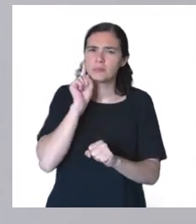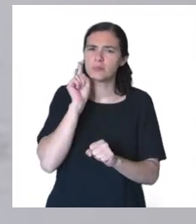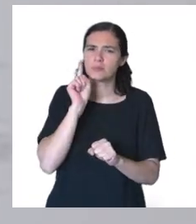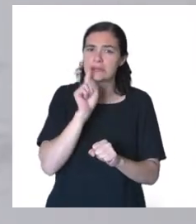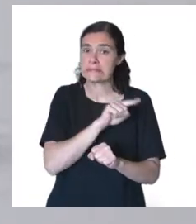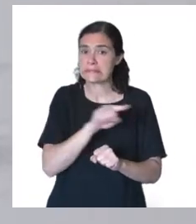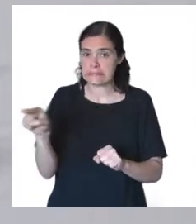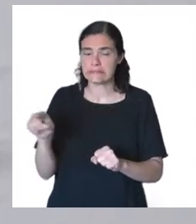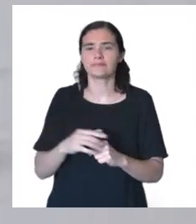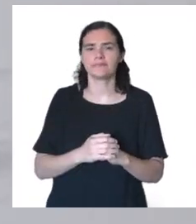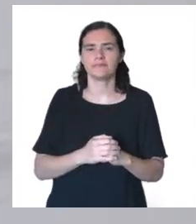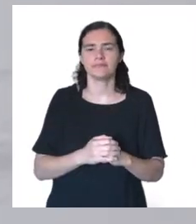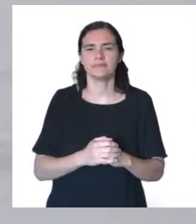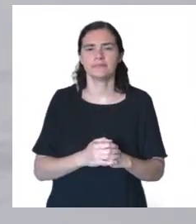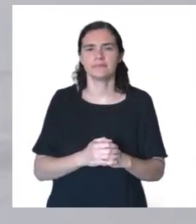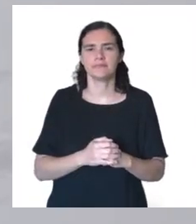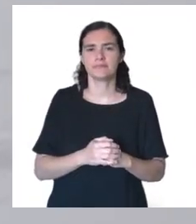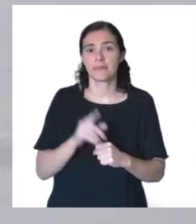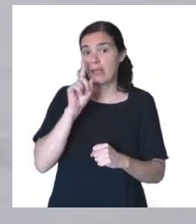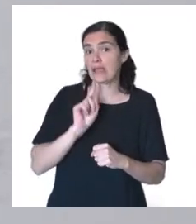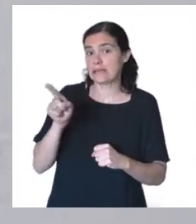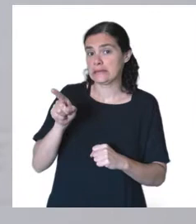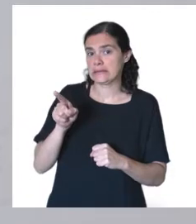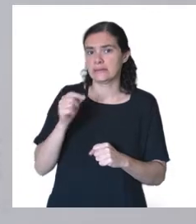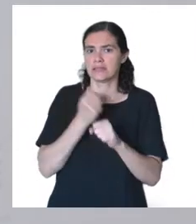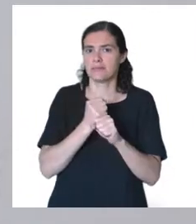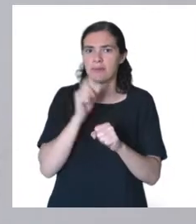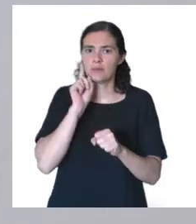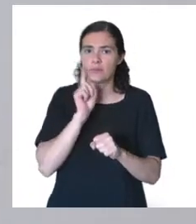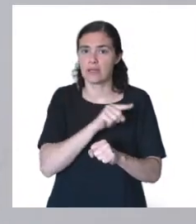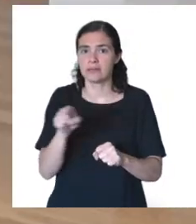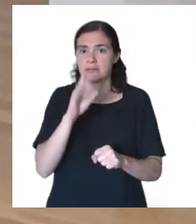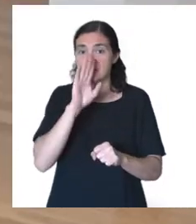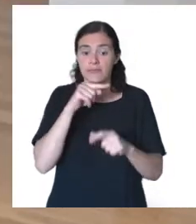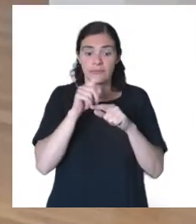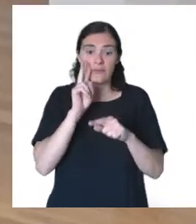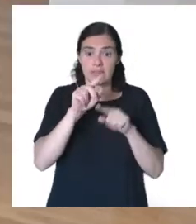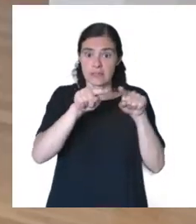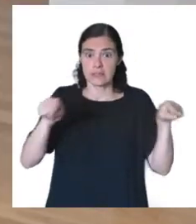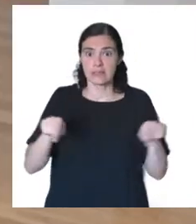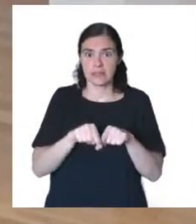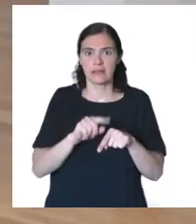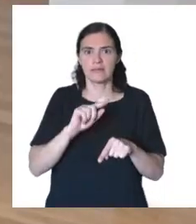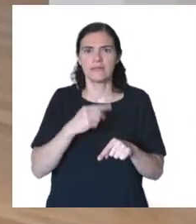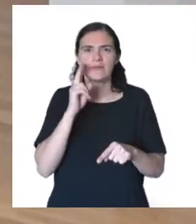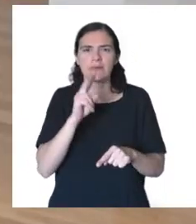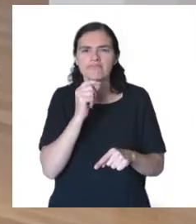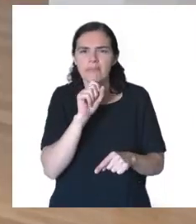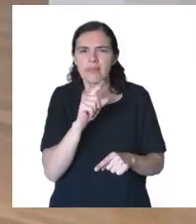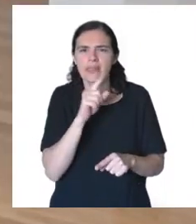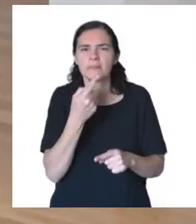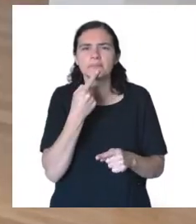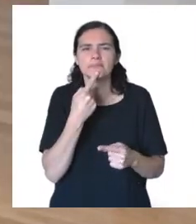iconic works from Yoko Ono. So if I look in this room, you might be able